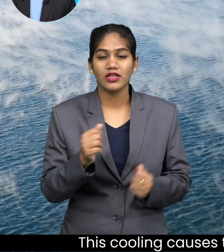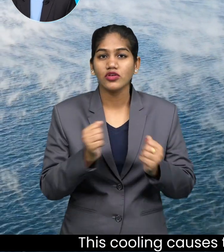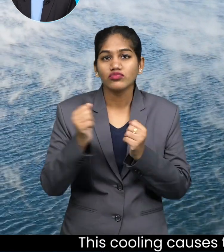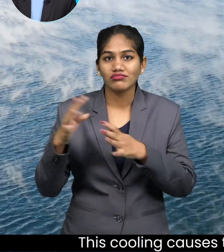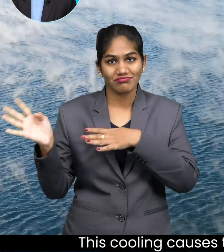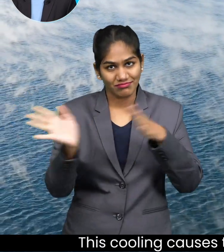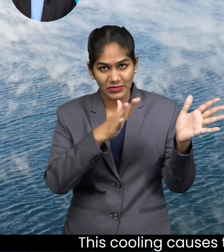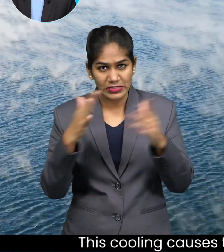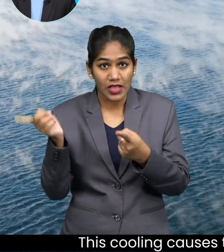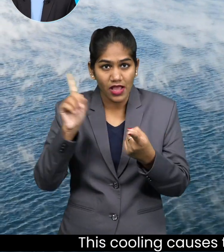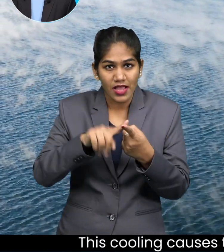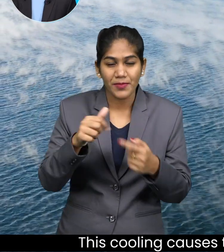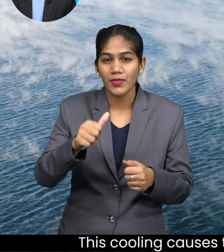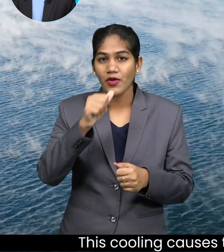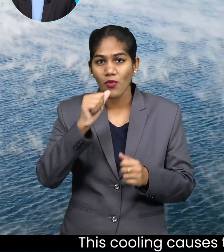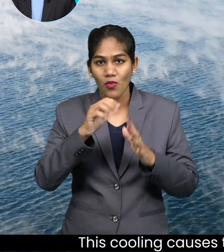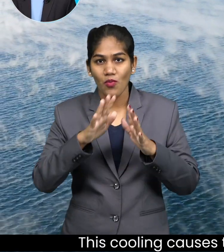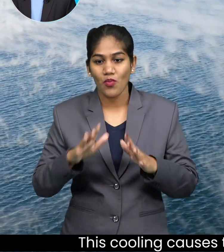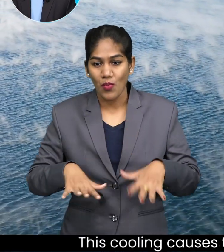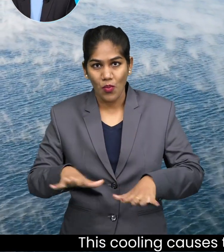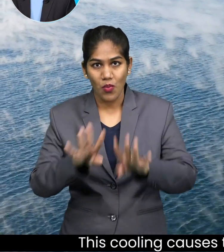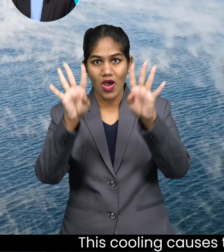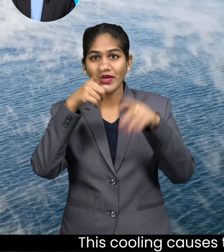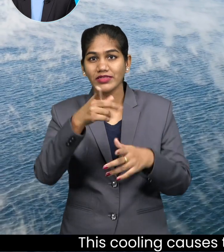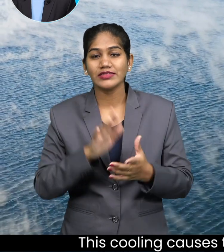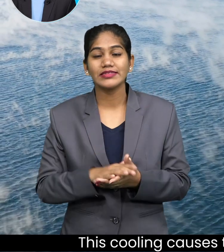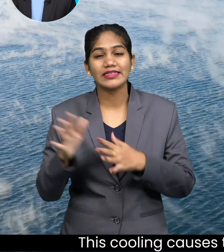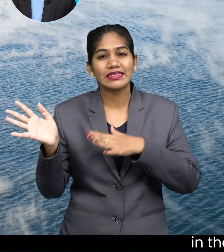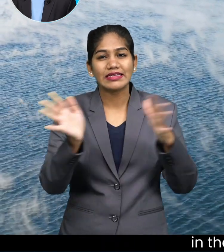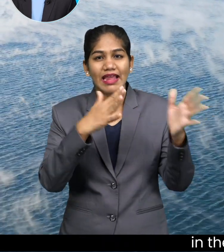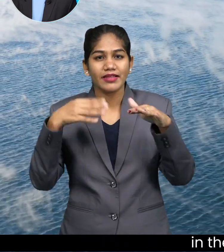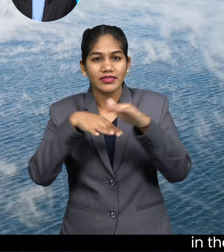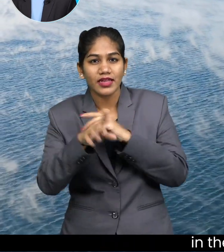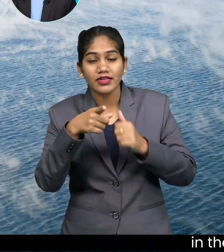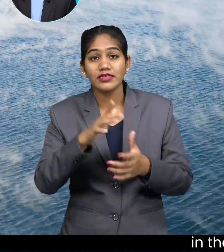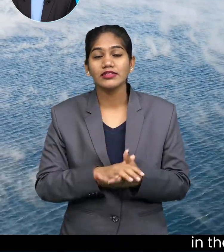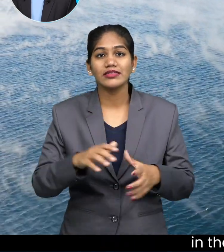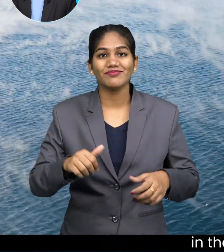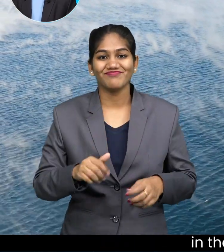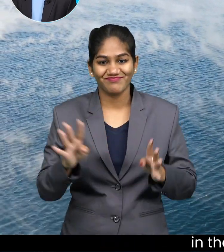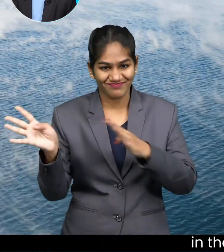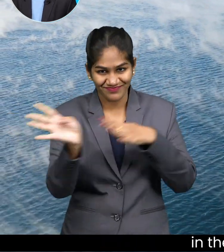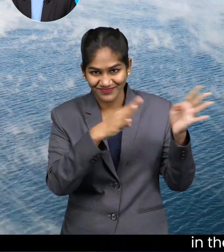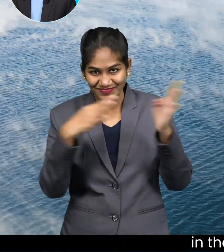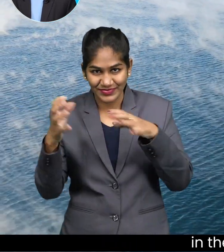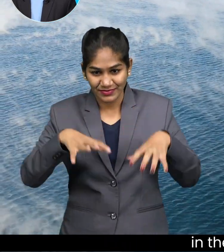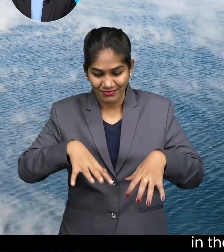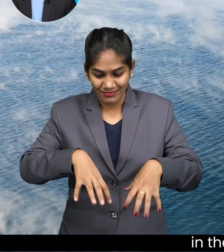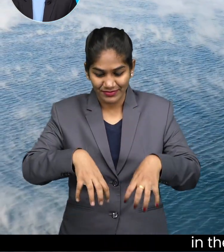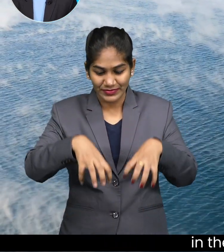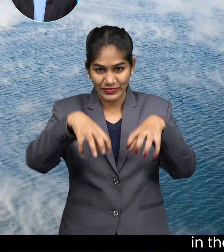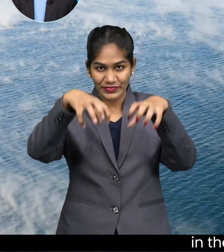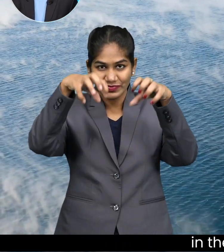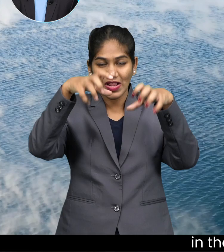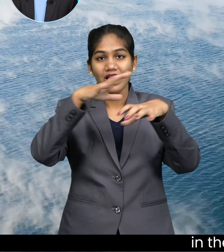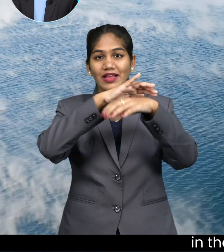This cooling causes the water vapor in the air to condense in the form of tiny droplets.